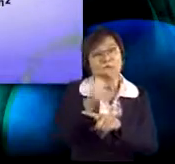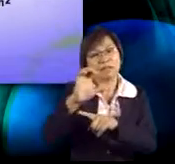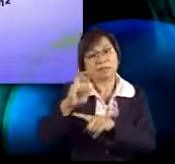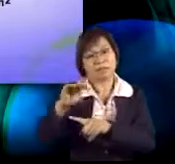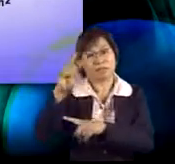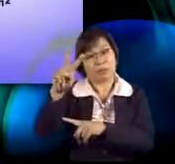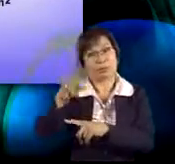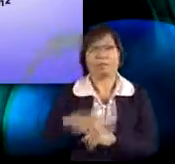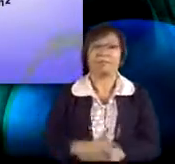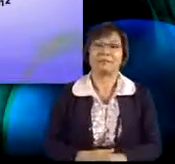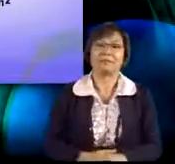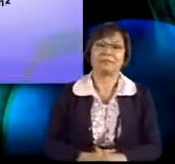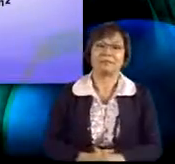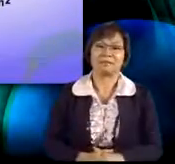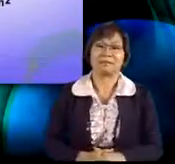40 centimeters square.